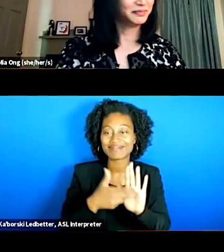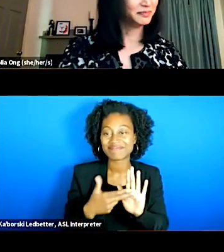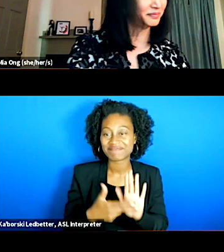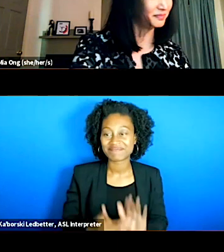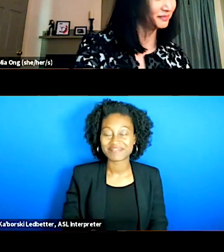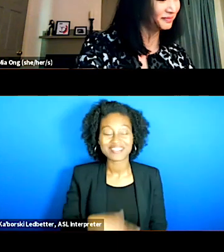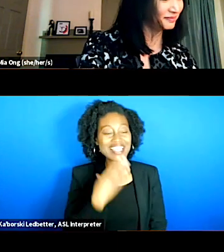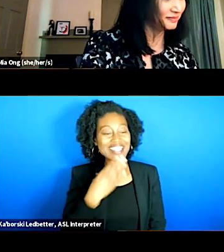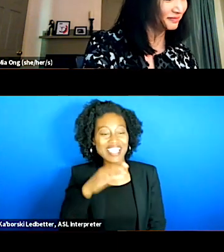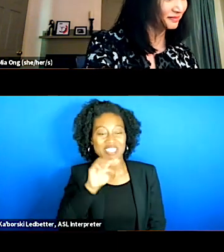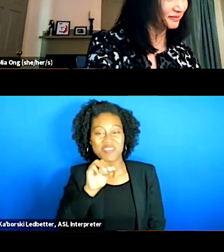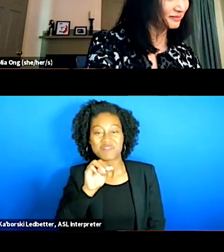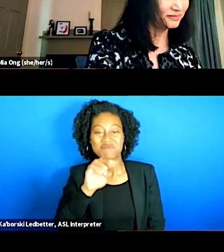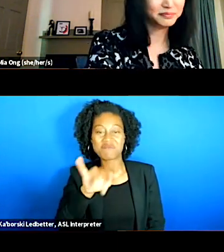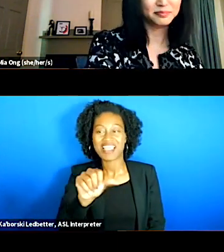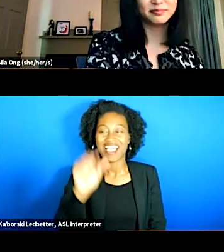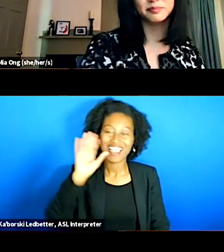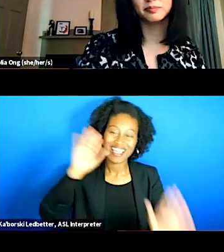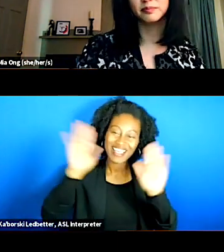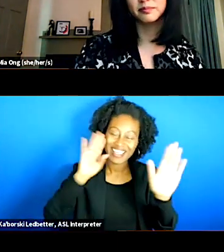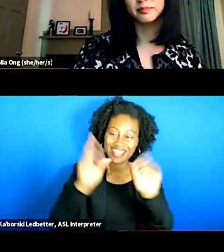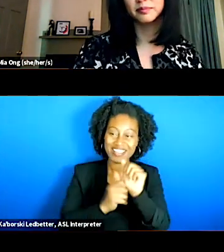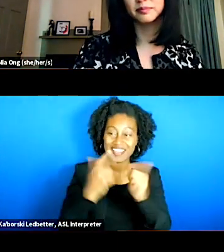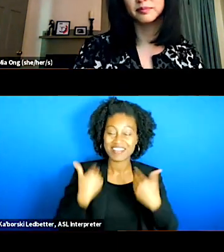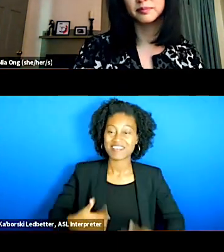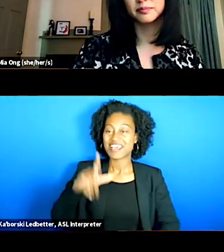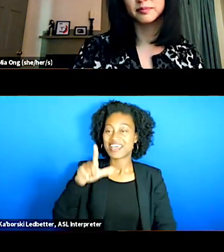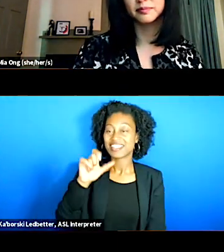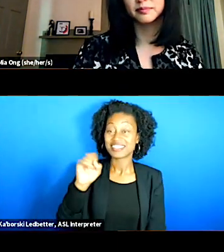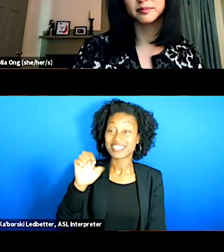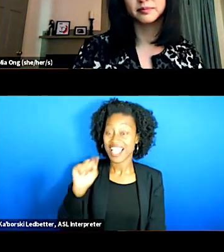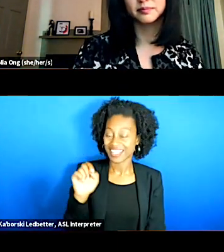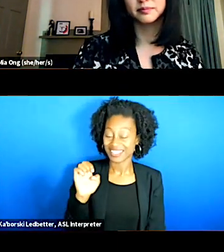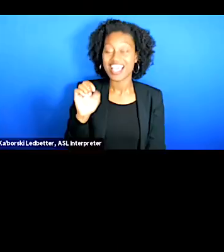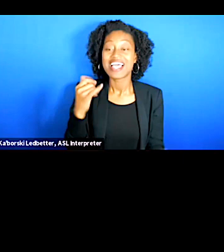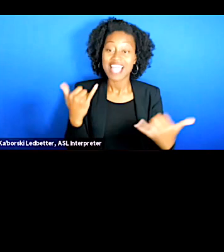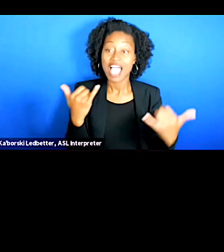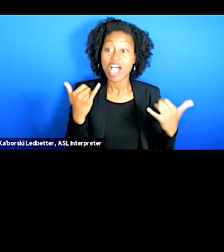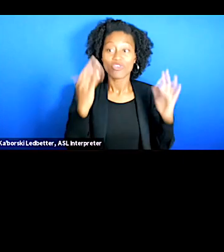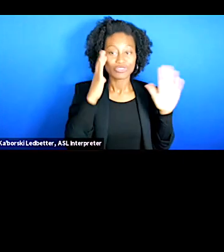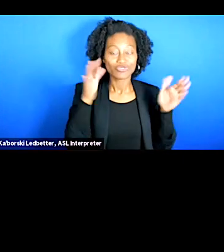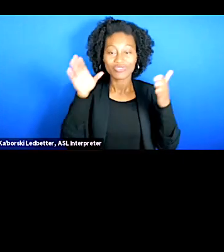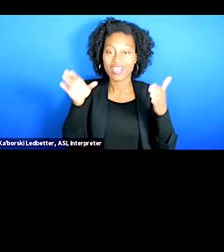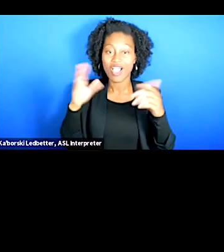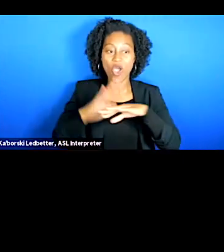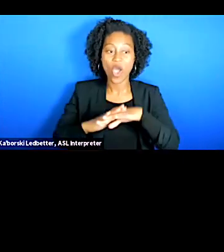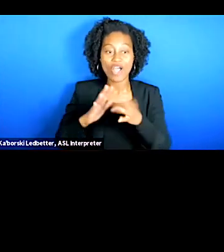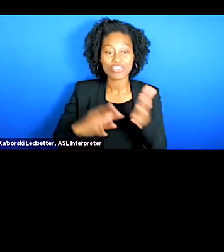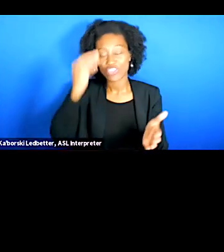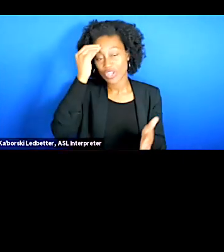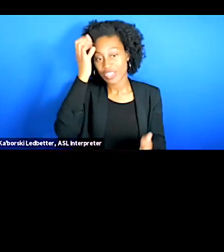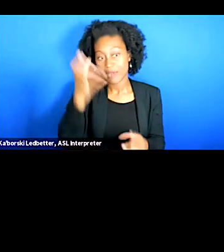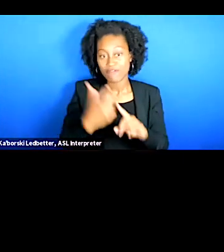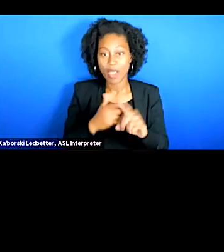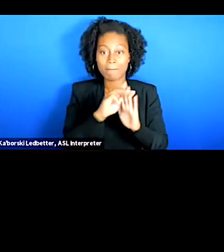Thank you, Mia. Hello, everyone. I'm Lisette. We will now transition to learning concepts from Module